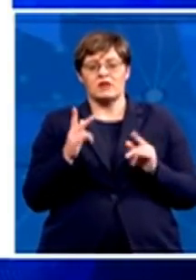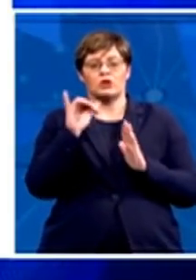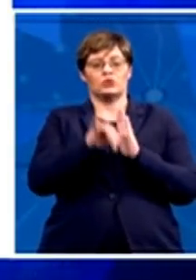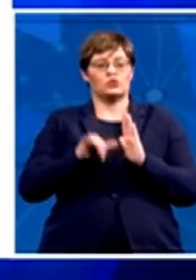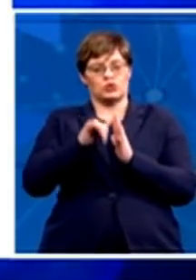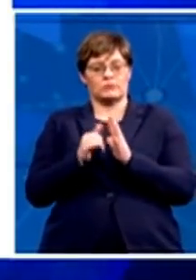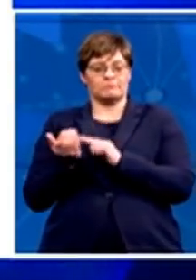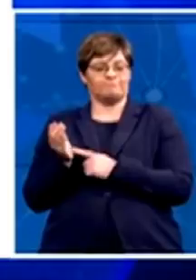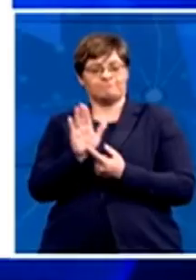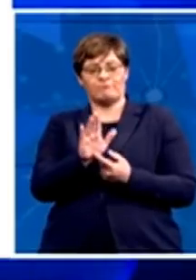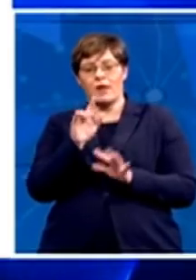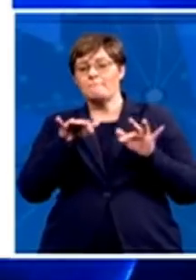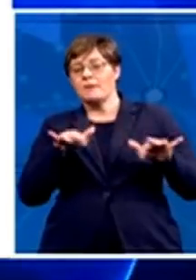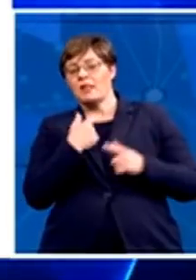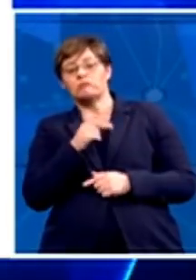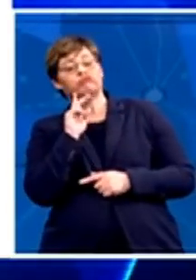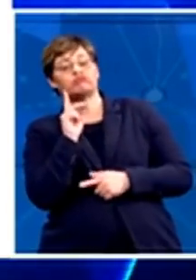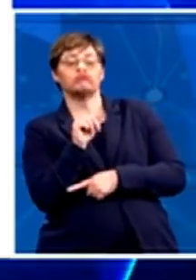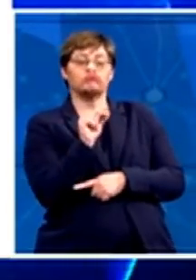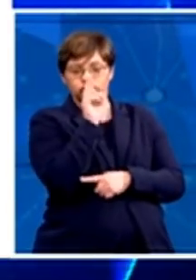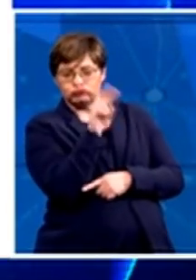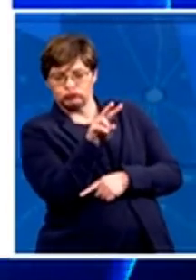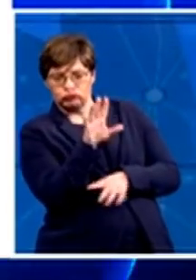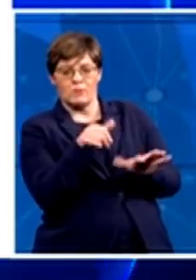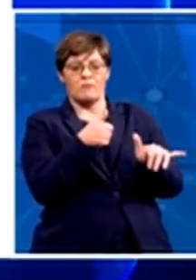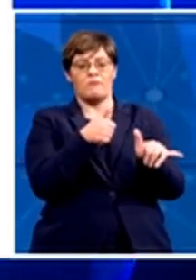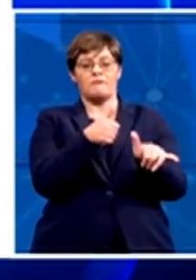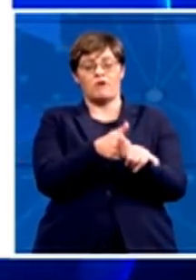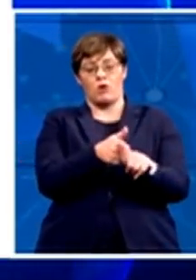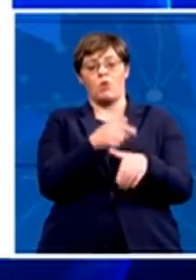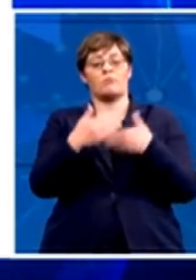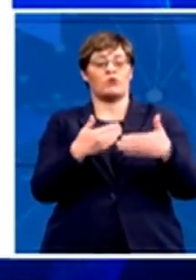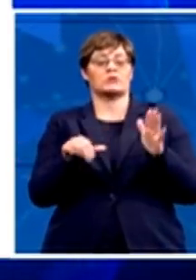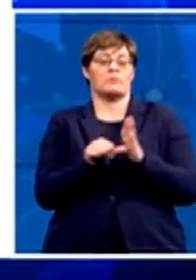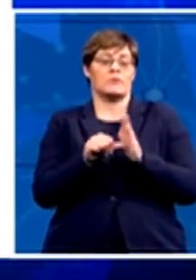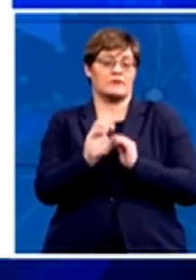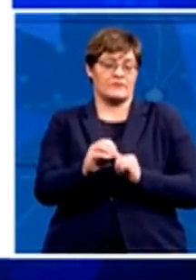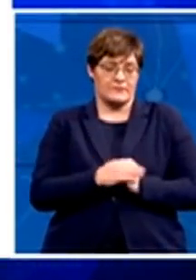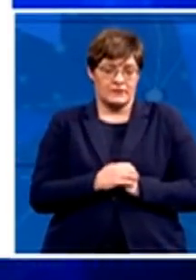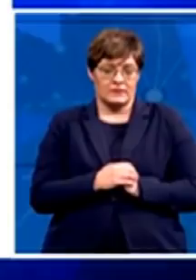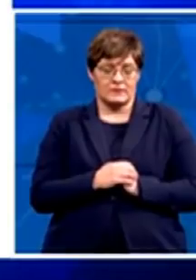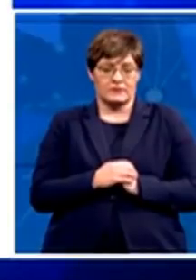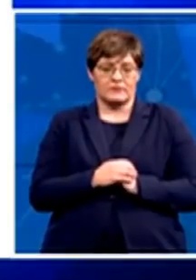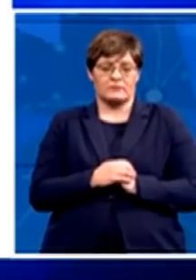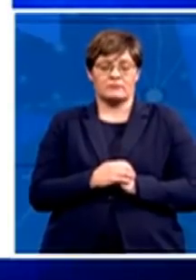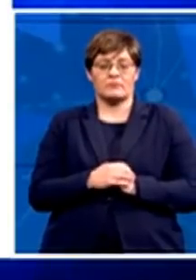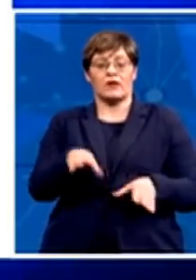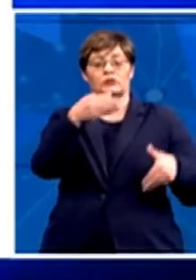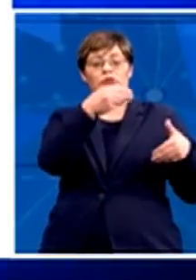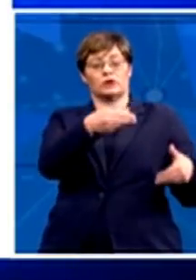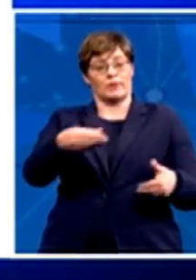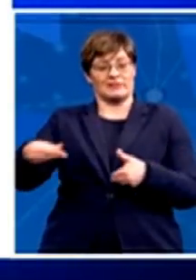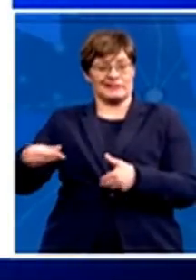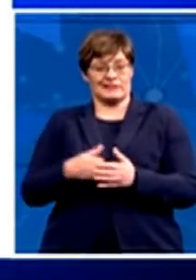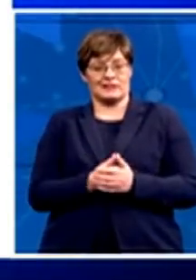able to follow this very important process. And then in terms of documents that the committee will be seized